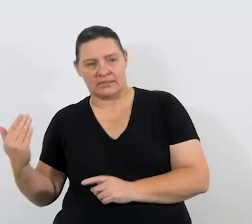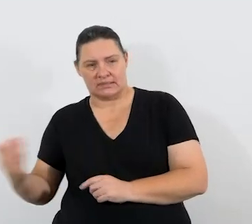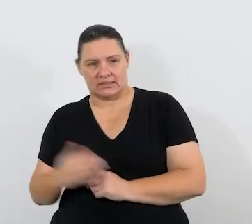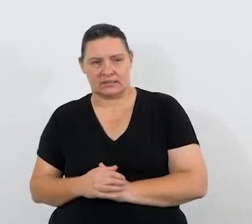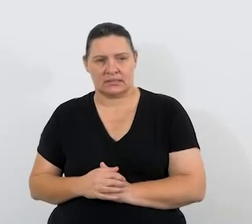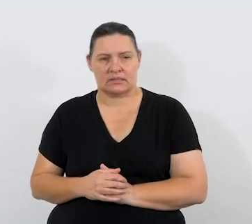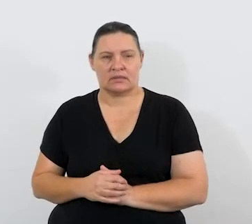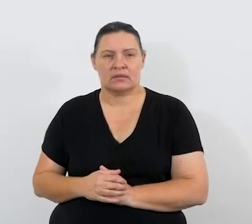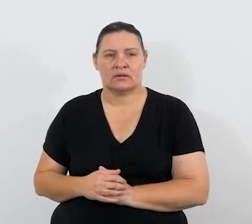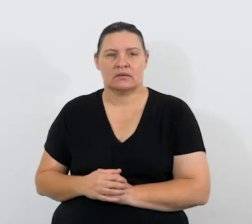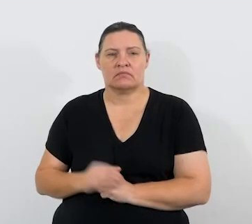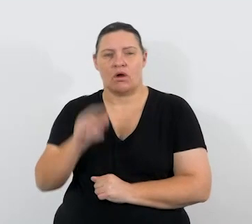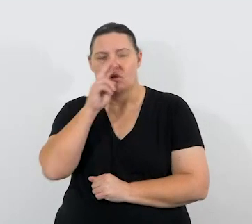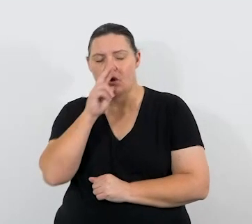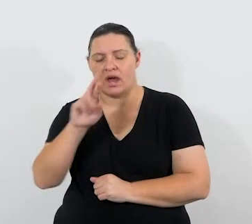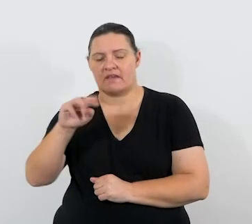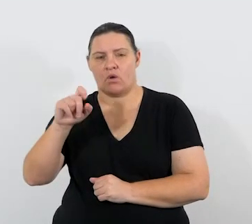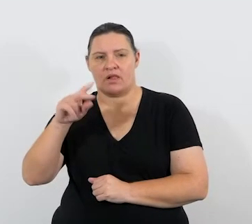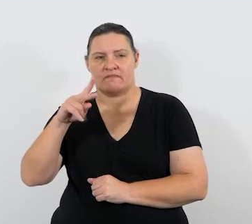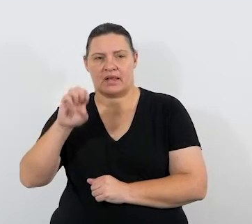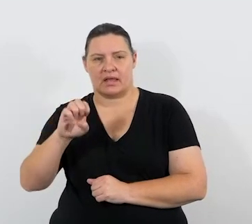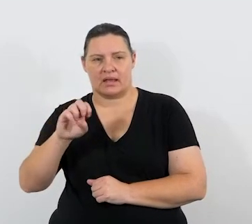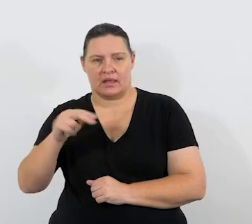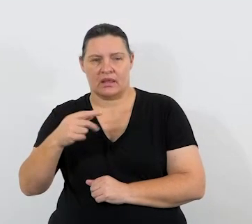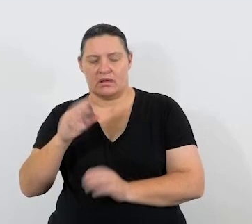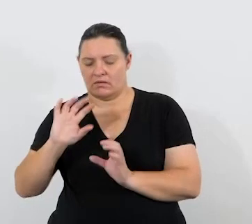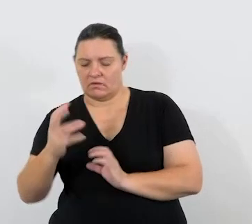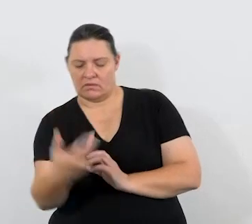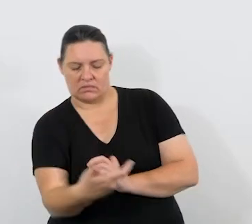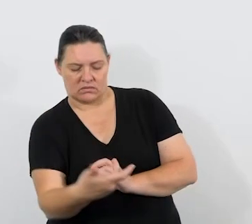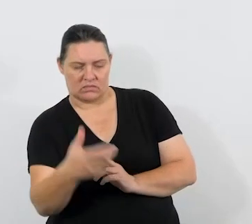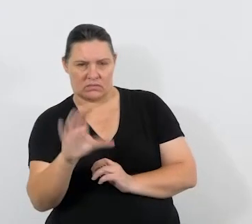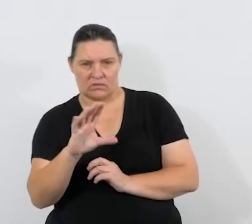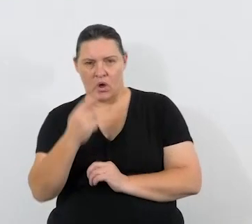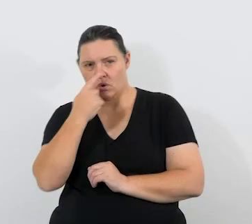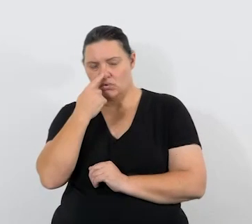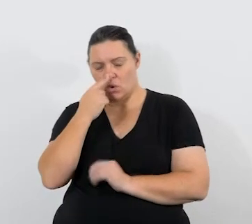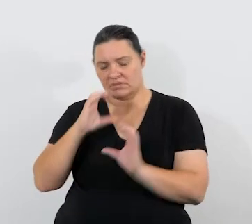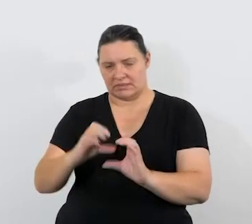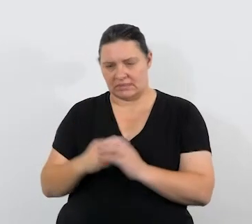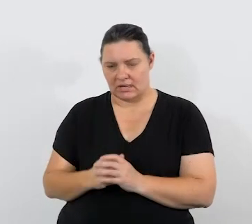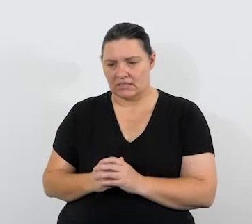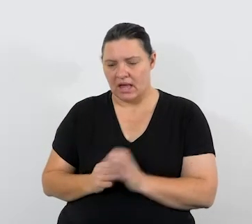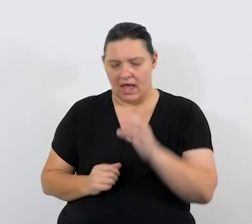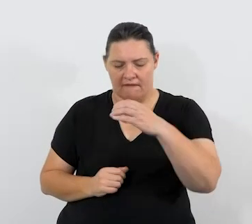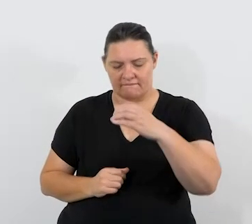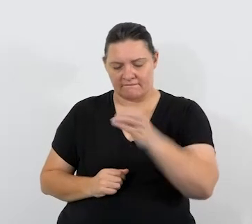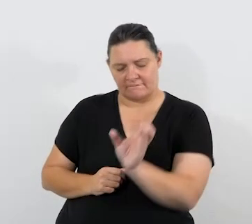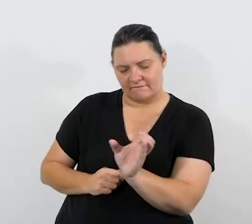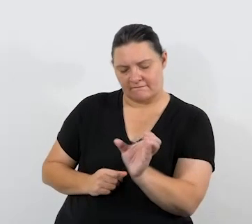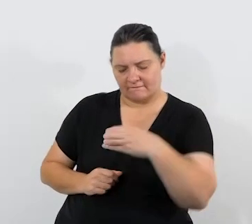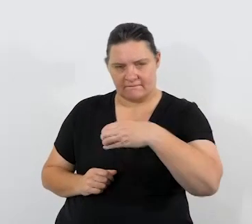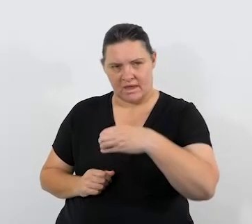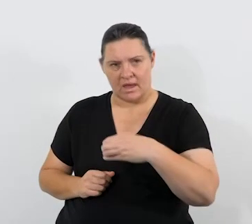side. So we are going to look at the revolving nose piece. The revolving nose piece holds the